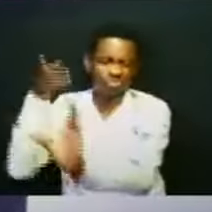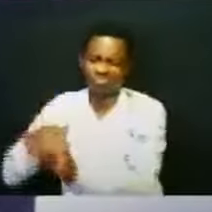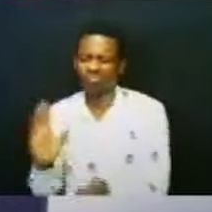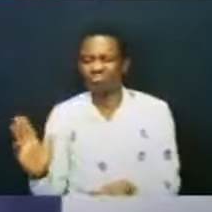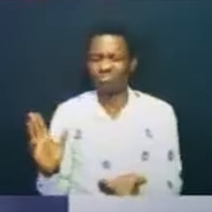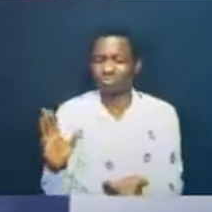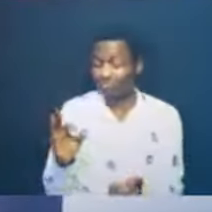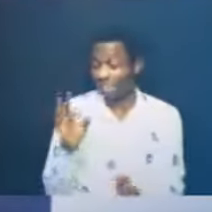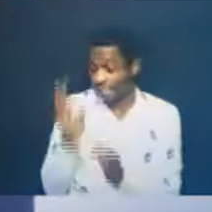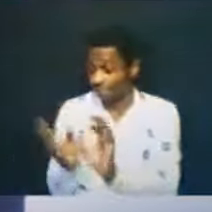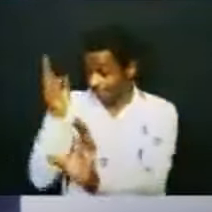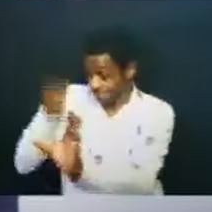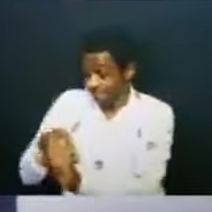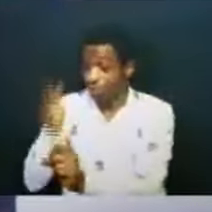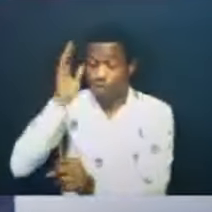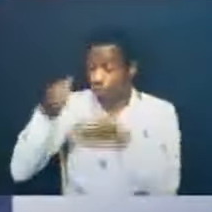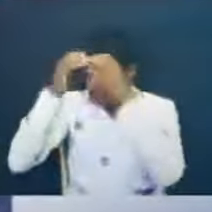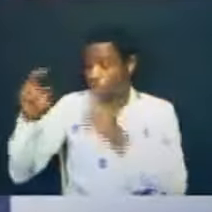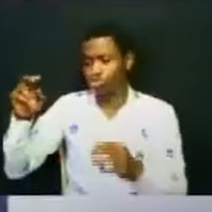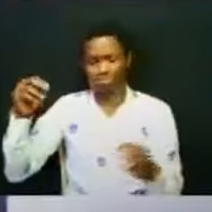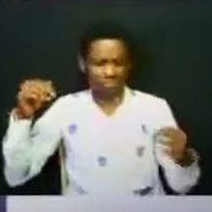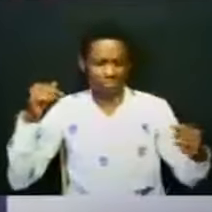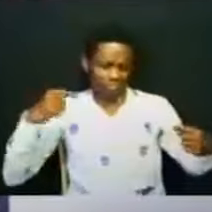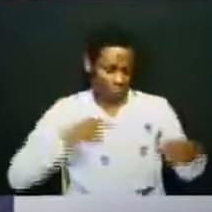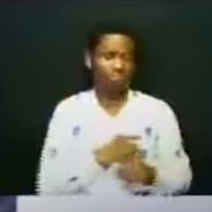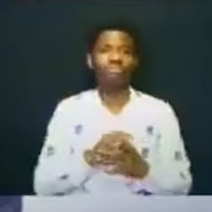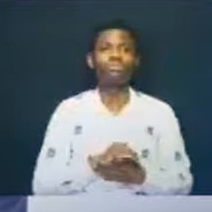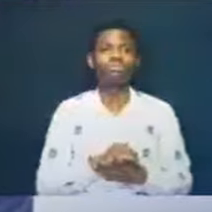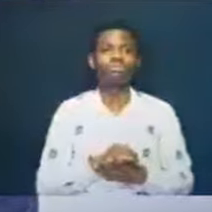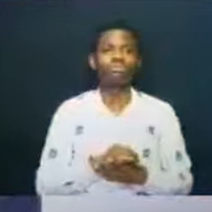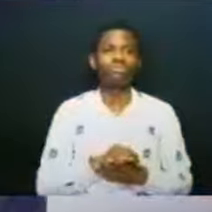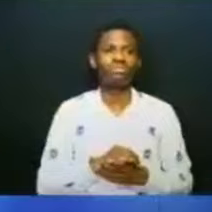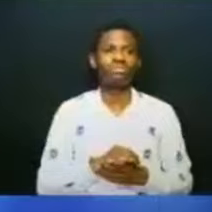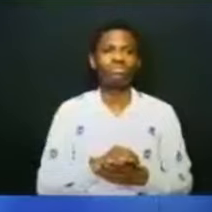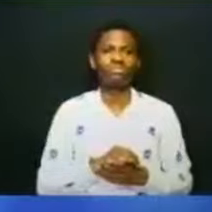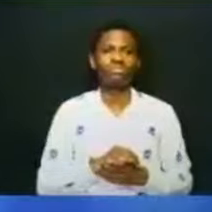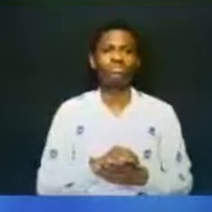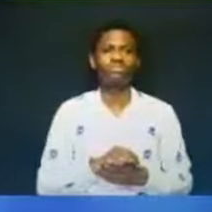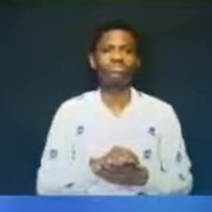things somehow they are not offenses that causes